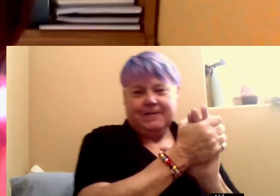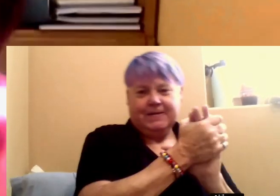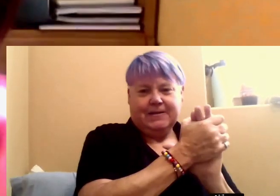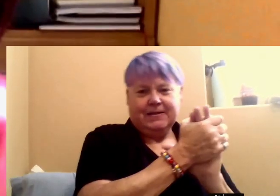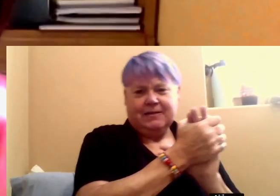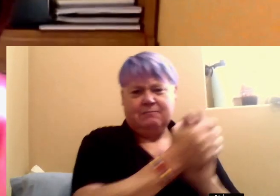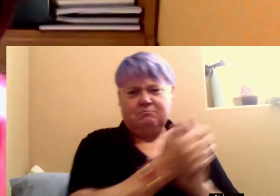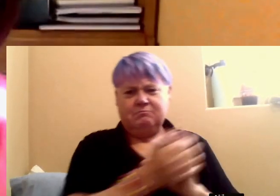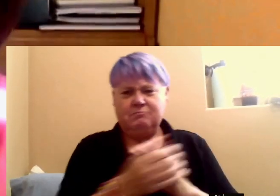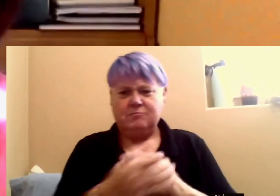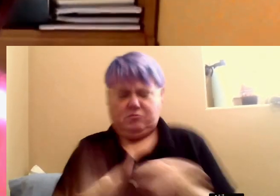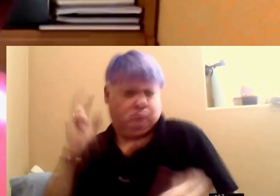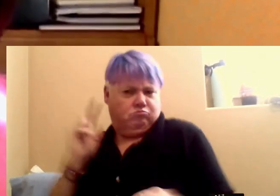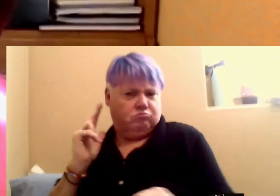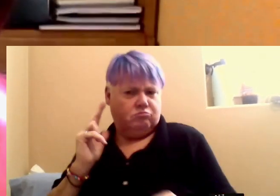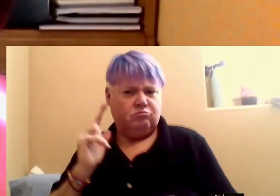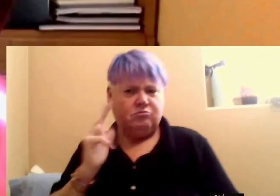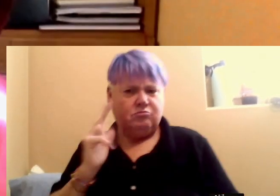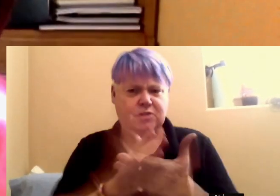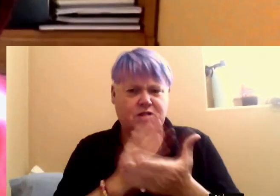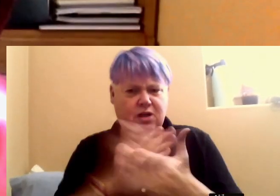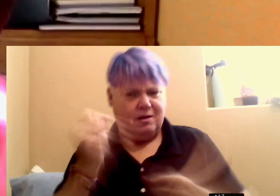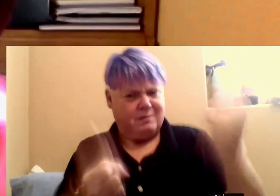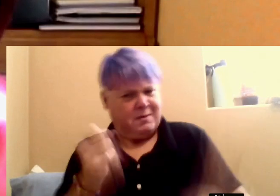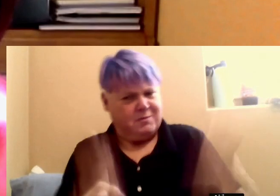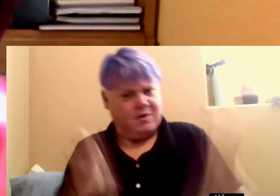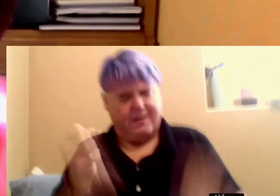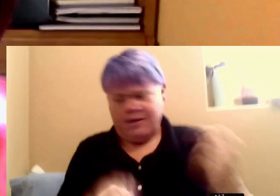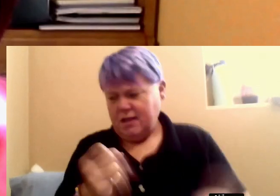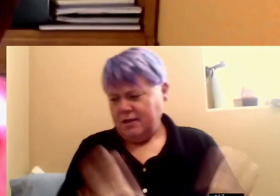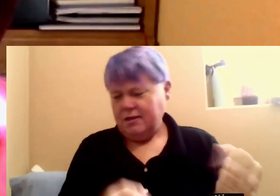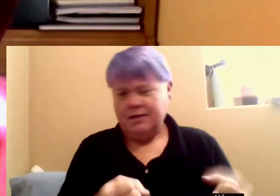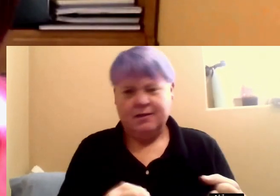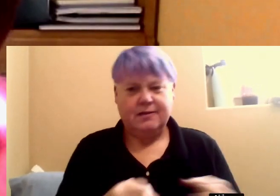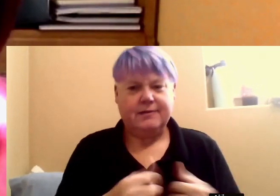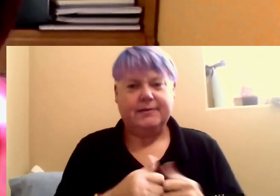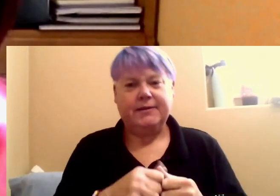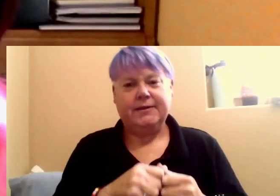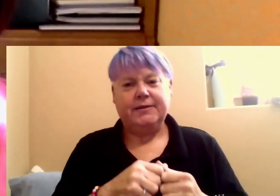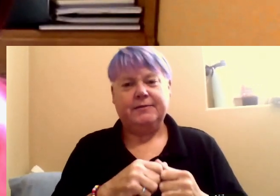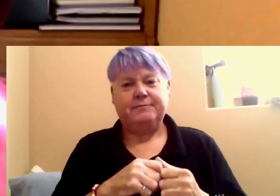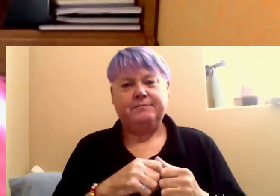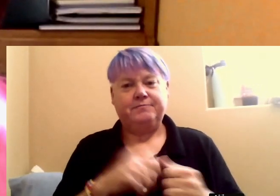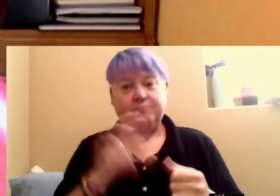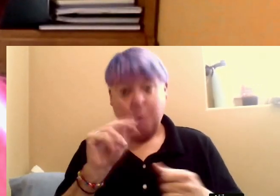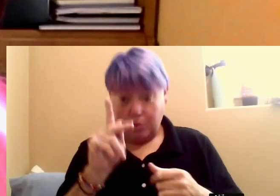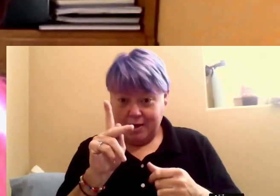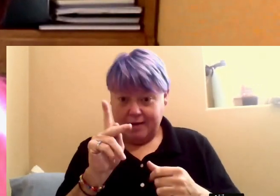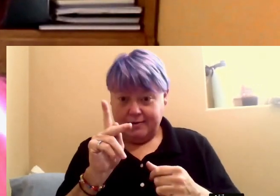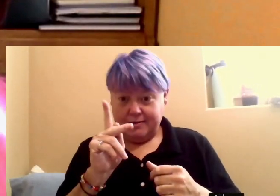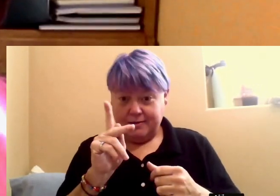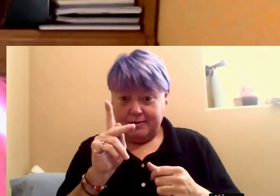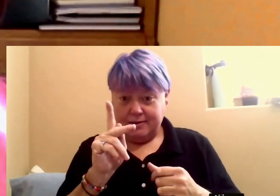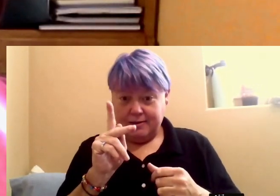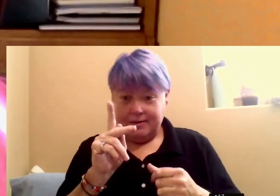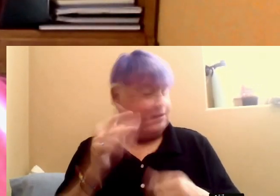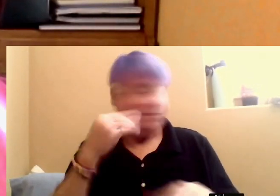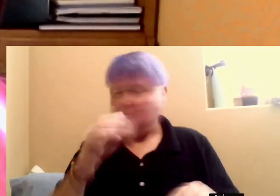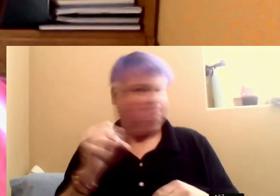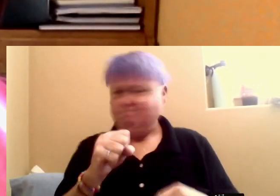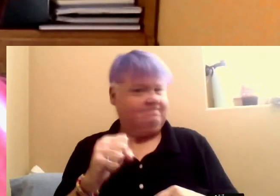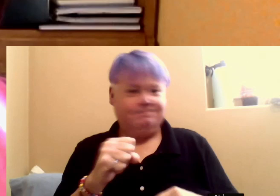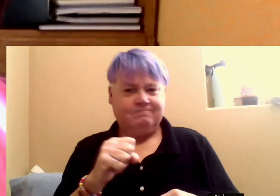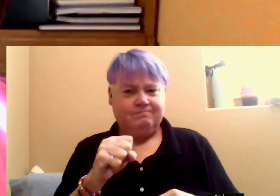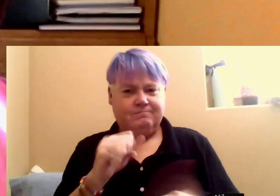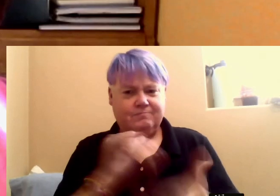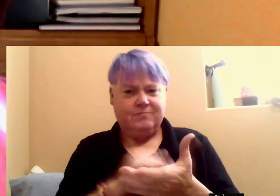Hey, I jerk free. Cut it out, I'm driving here. He rolls an eye. Okay, then. I shake my head as if that's going to shut up